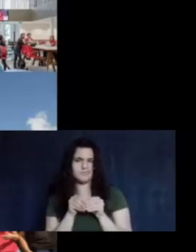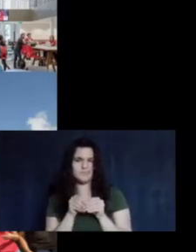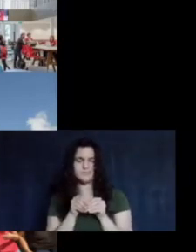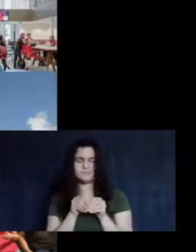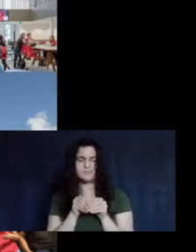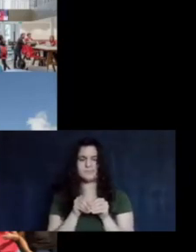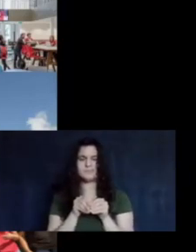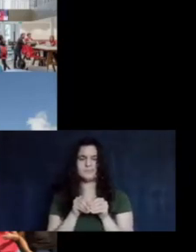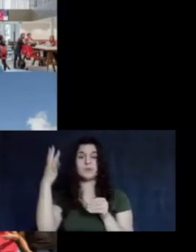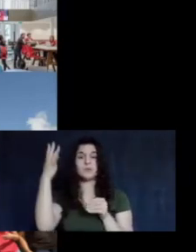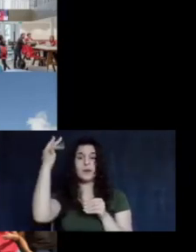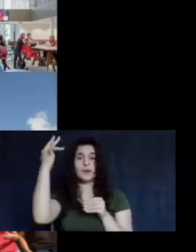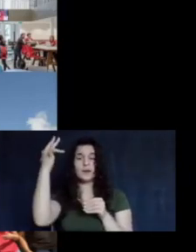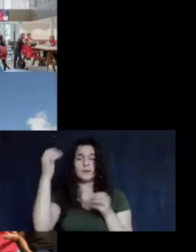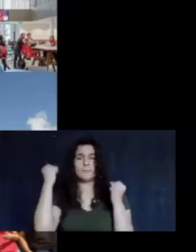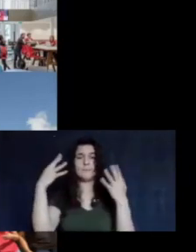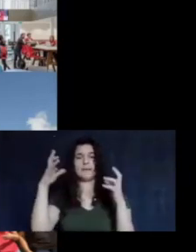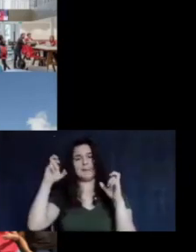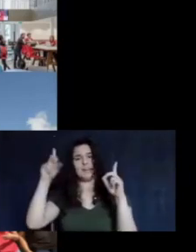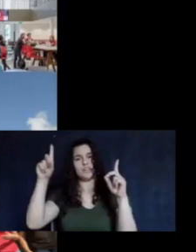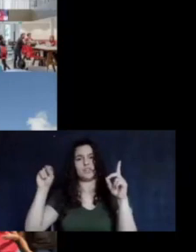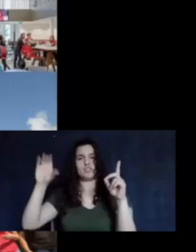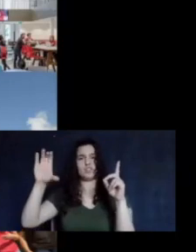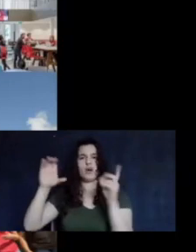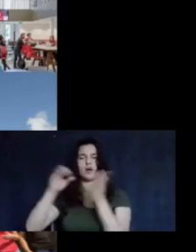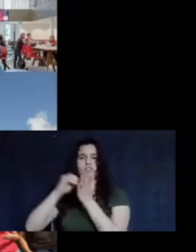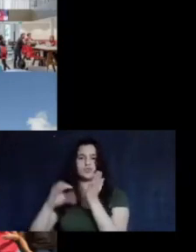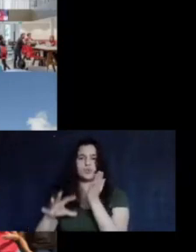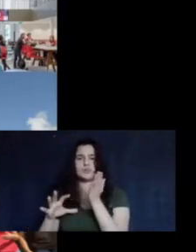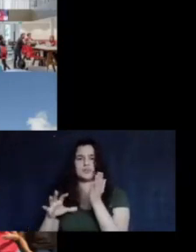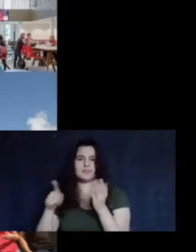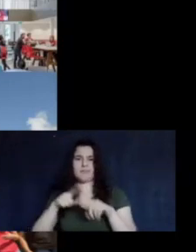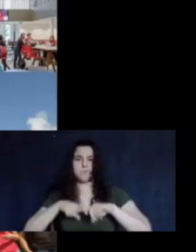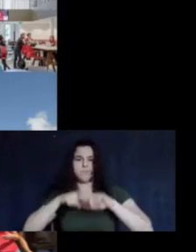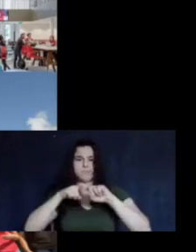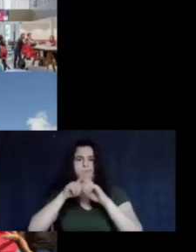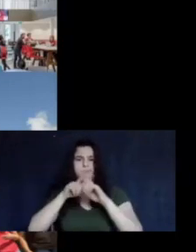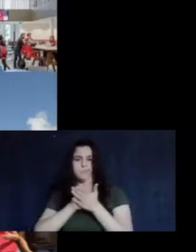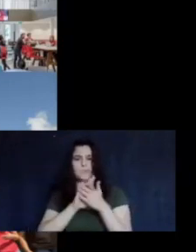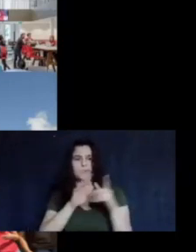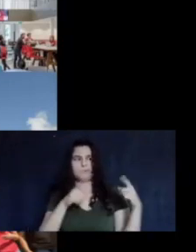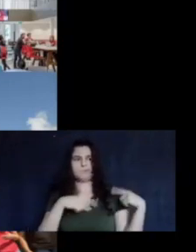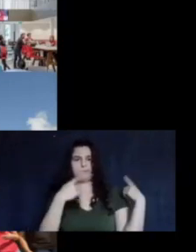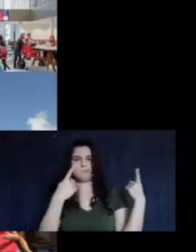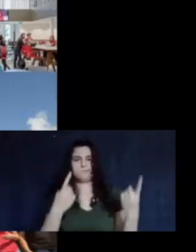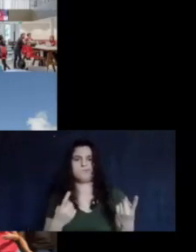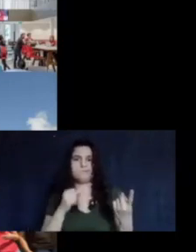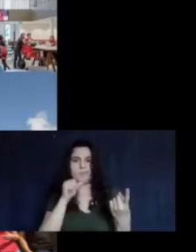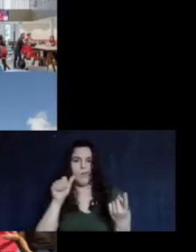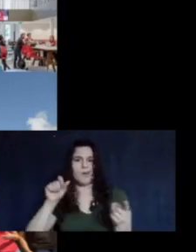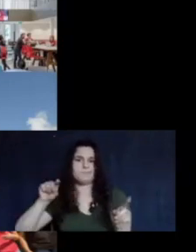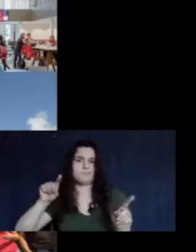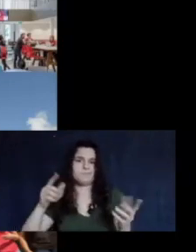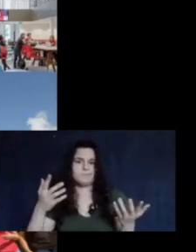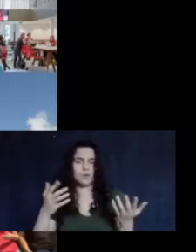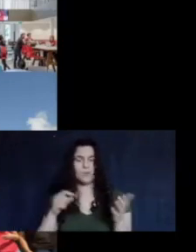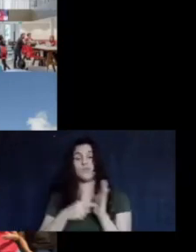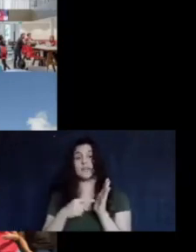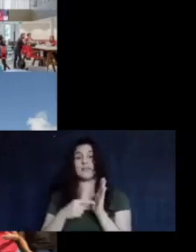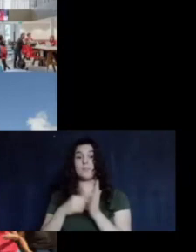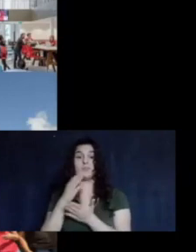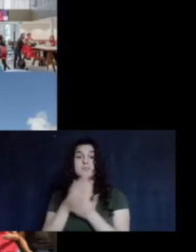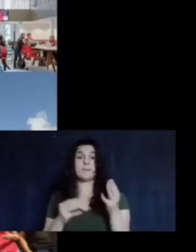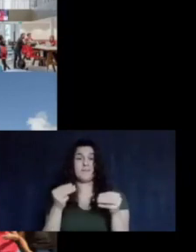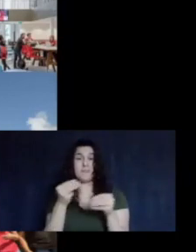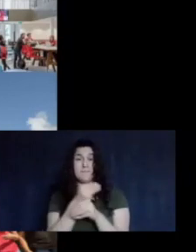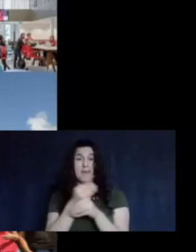many educational doctoral students have been out of school for quite a while. So let's say, for example, some of the math that's